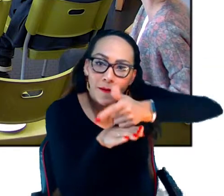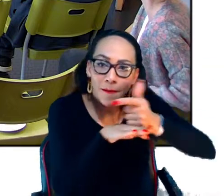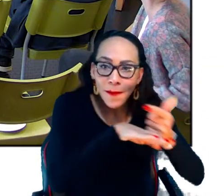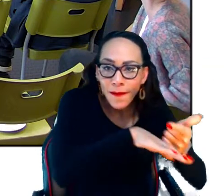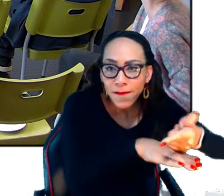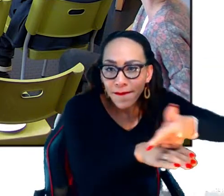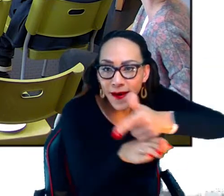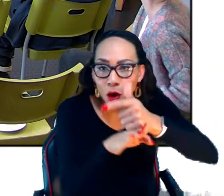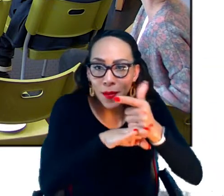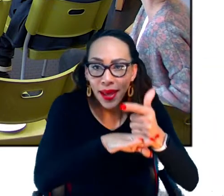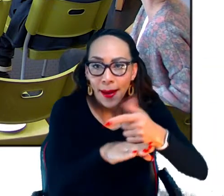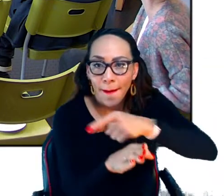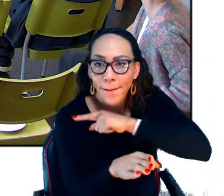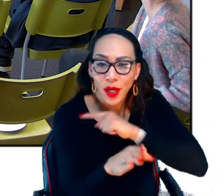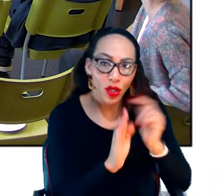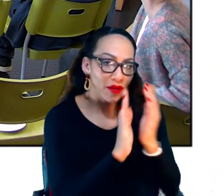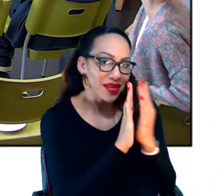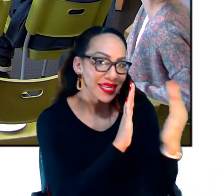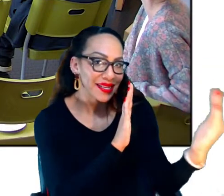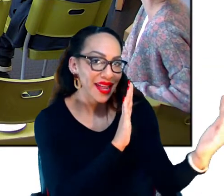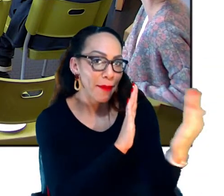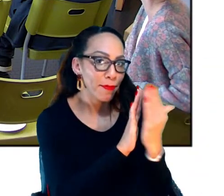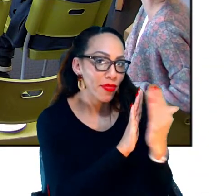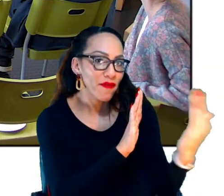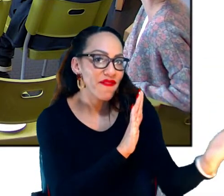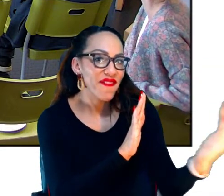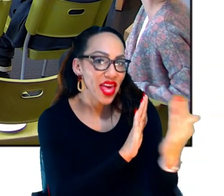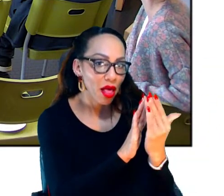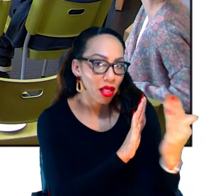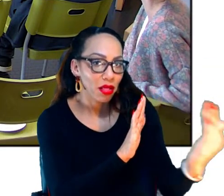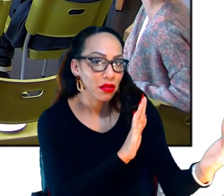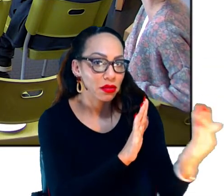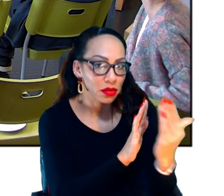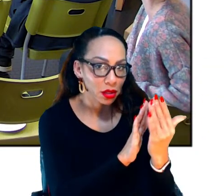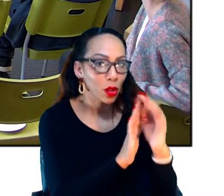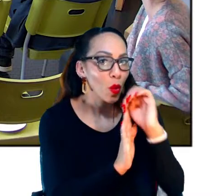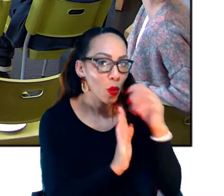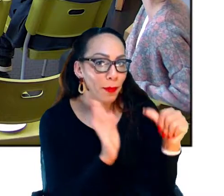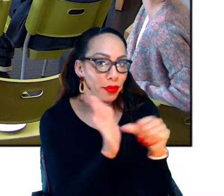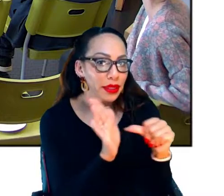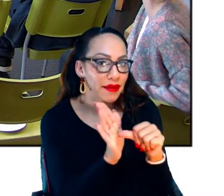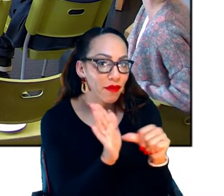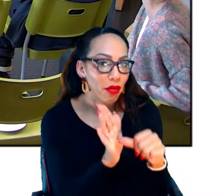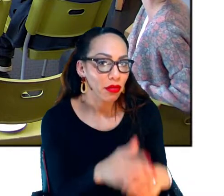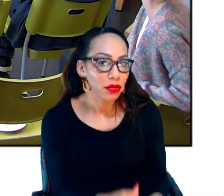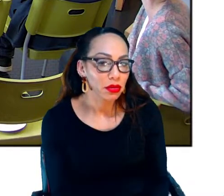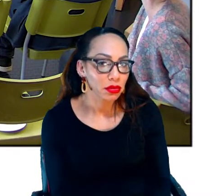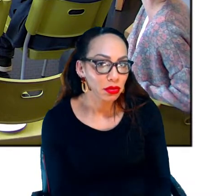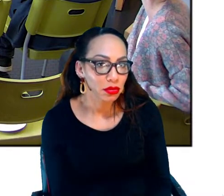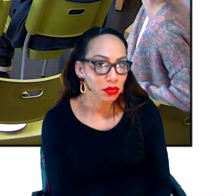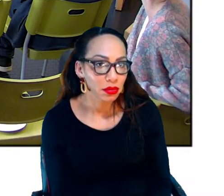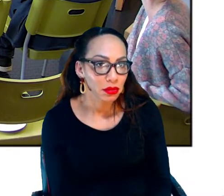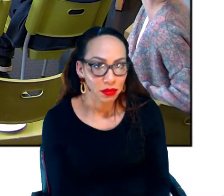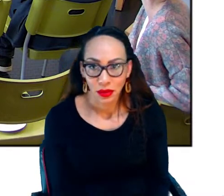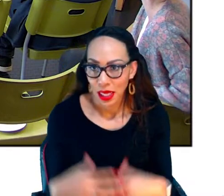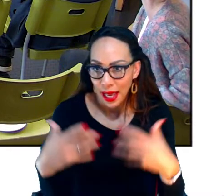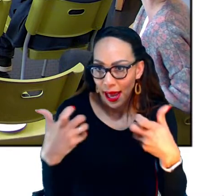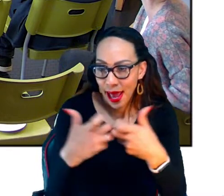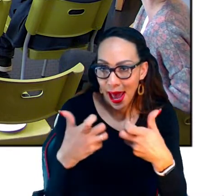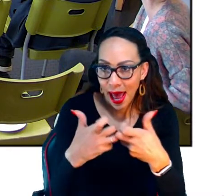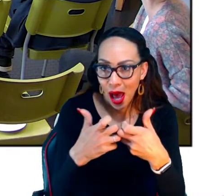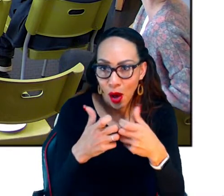focus and things like that at the minute. So it would be difficult to get a camera going through the small